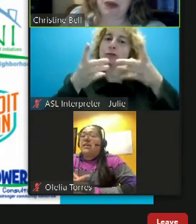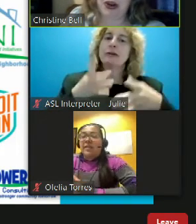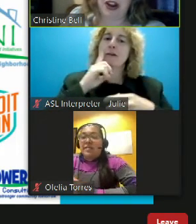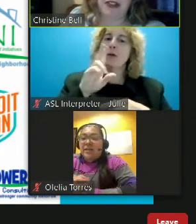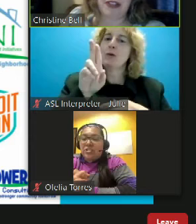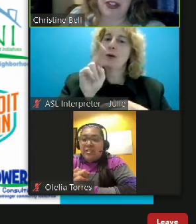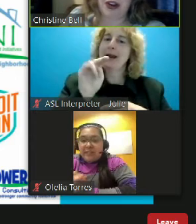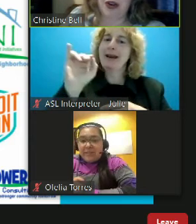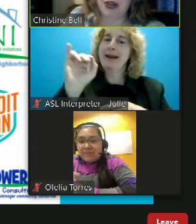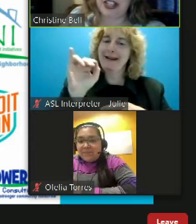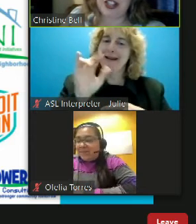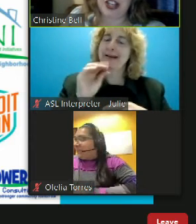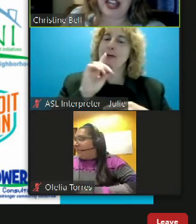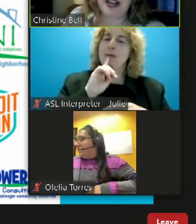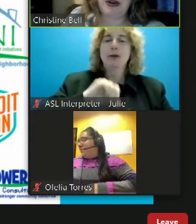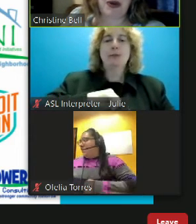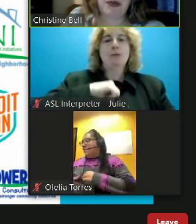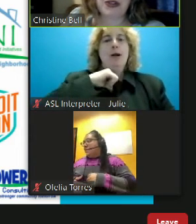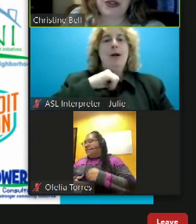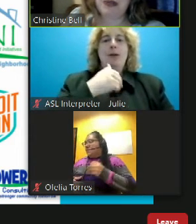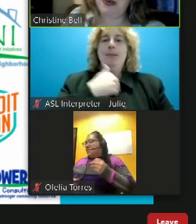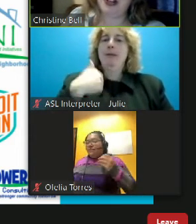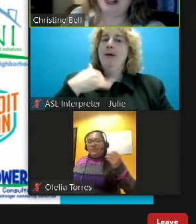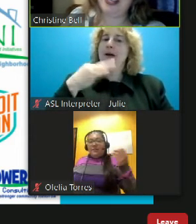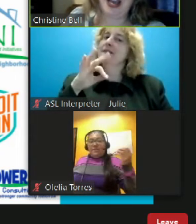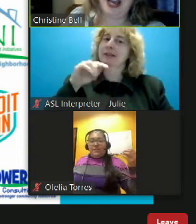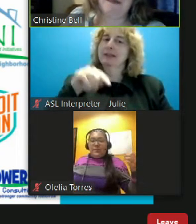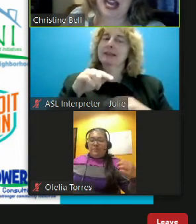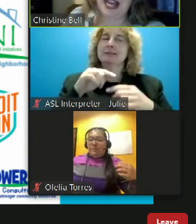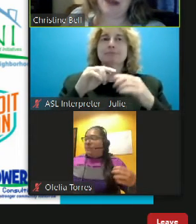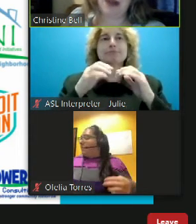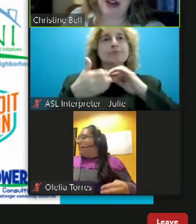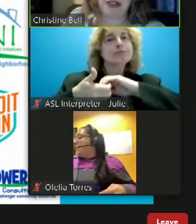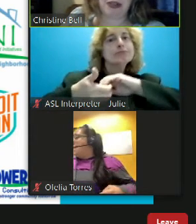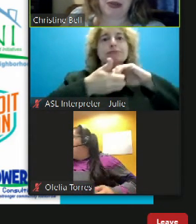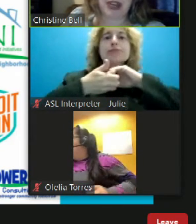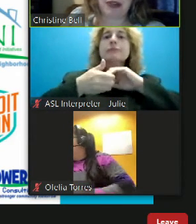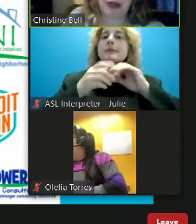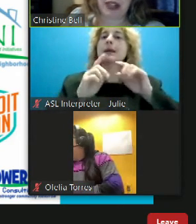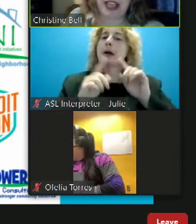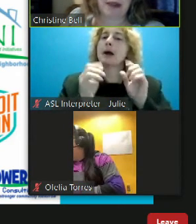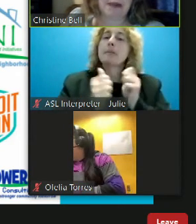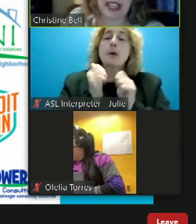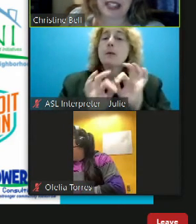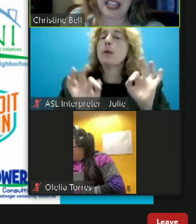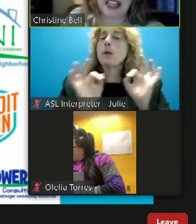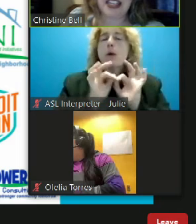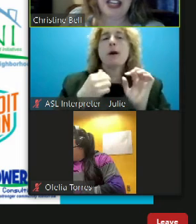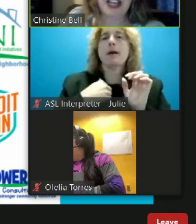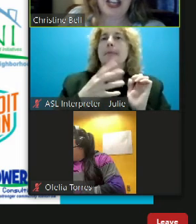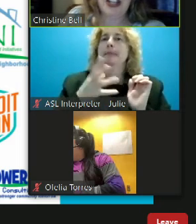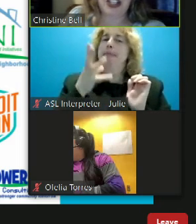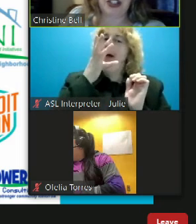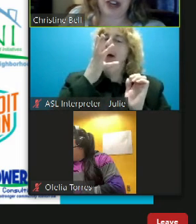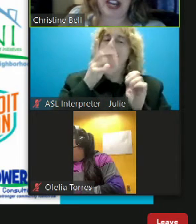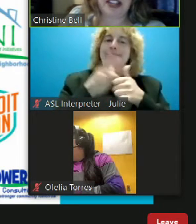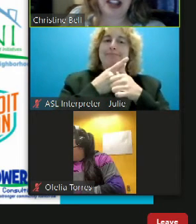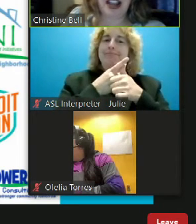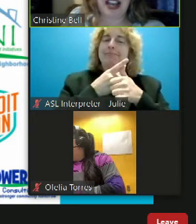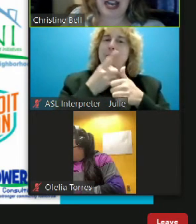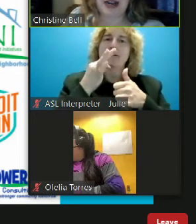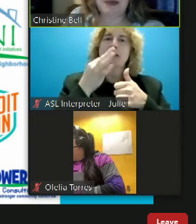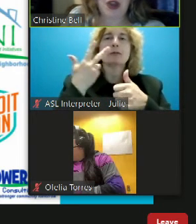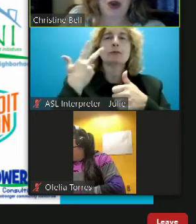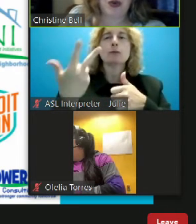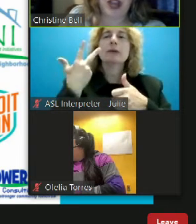proud member of this coalition, but most importantly, a mom of three really amazing children.